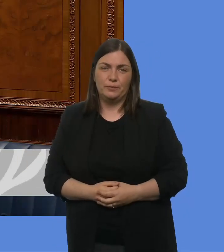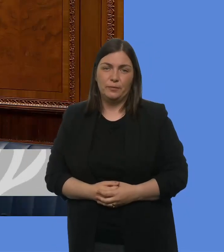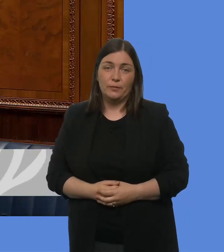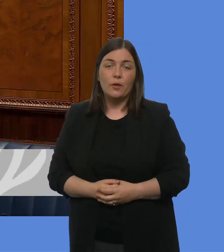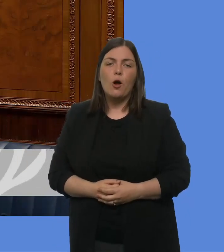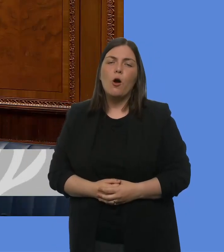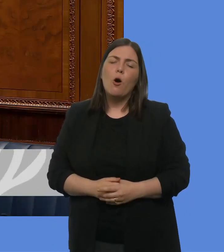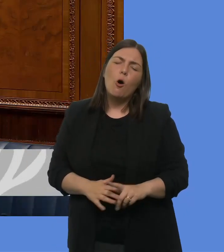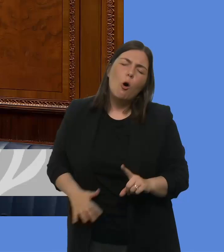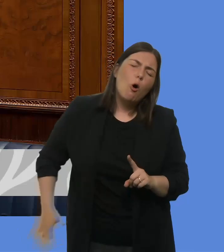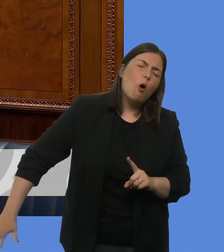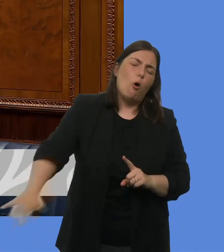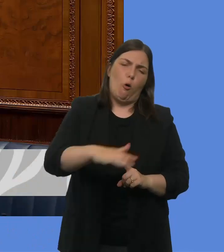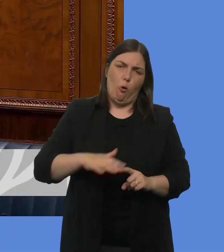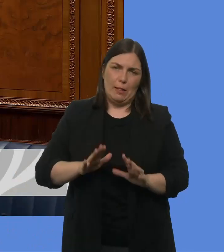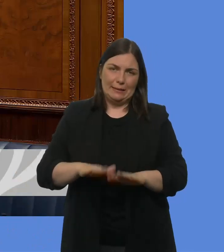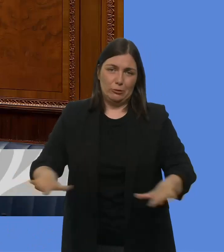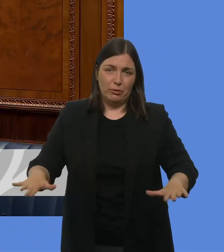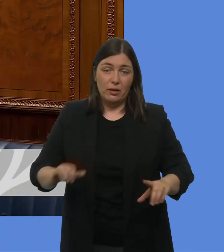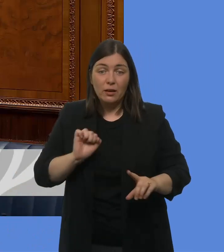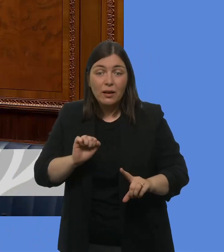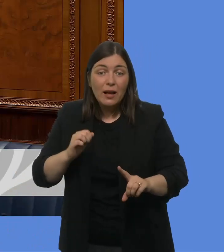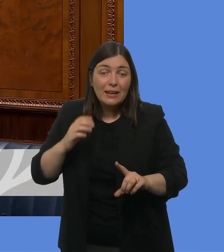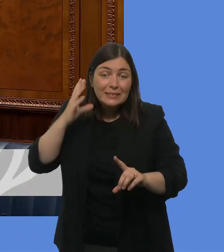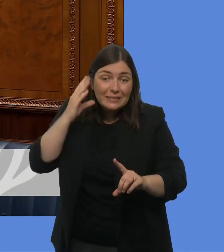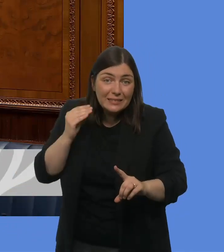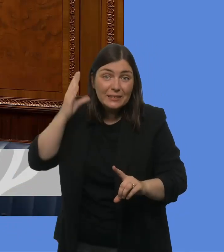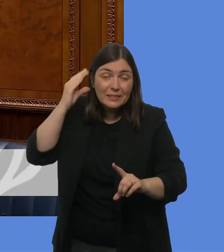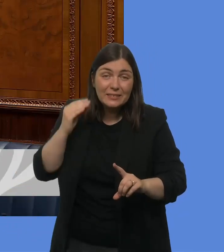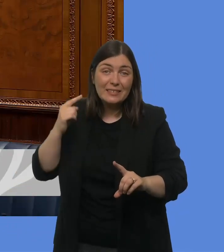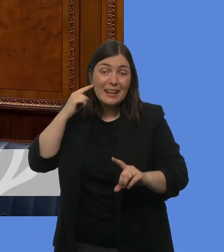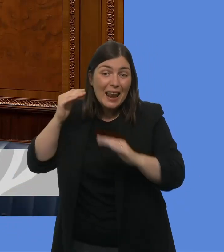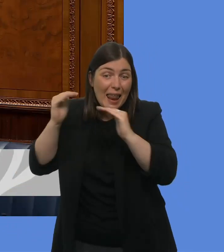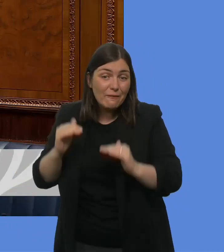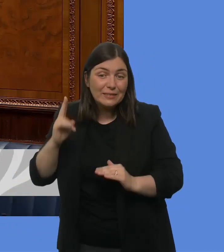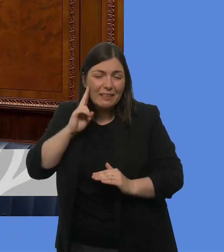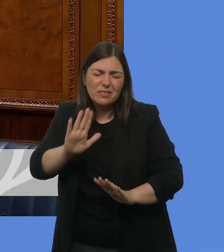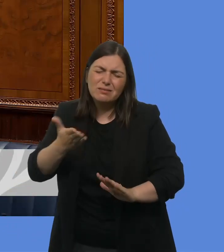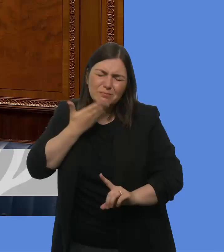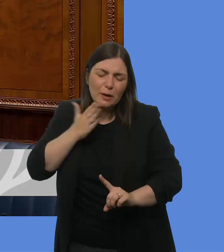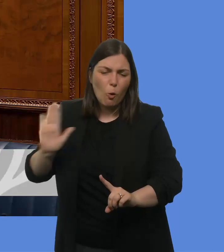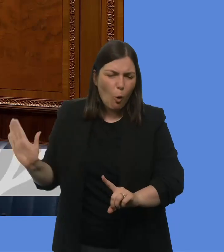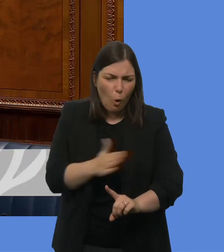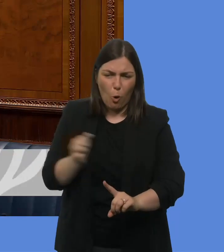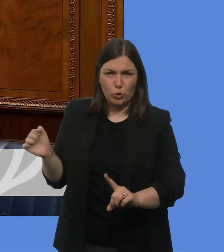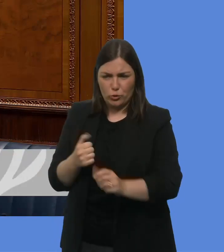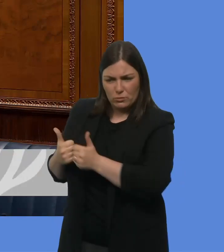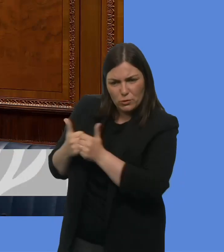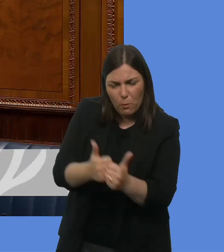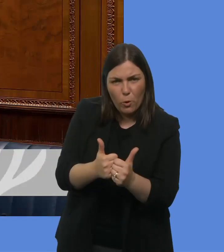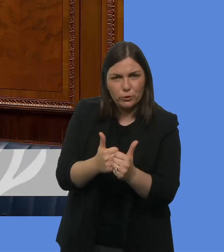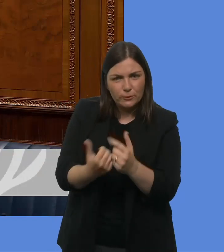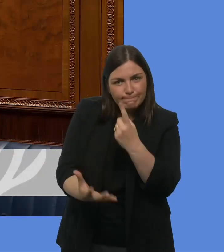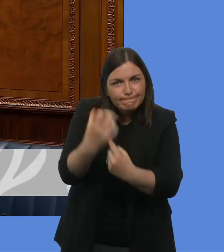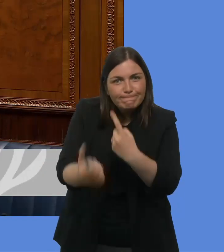of their level of deafness, deserves the opportunity to reach their full potential. Yet many deaf children are being